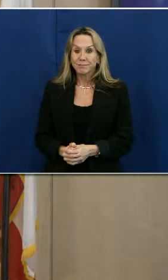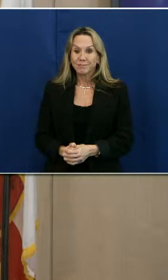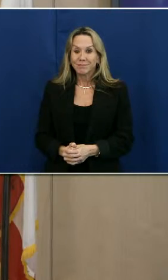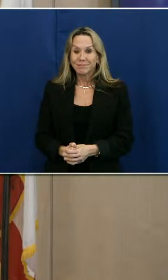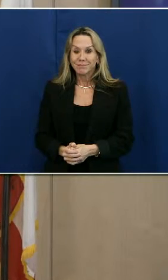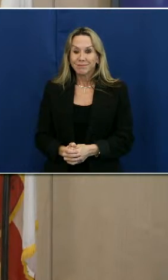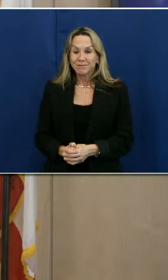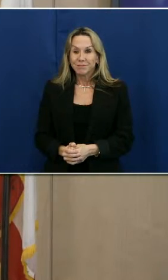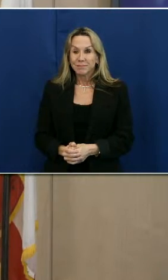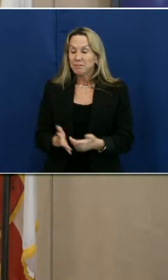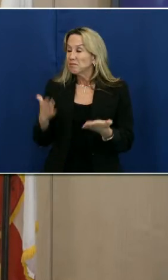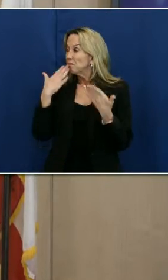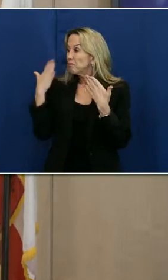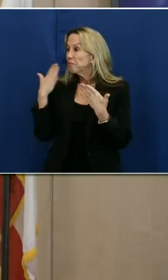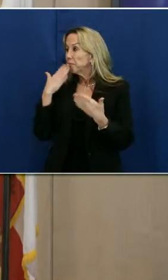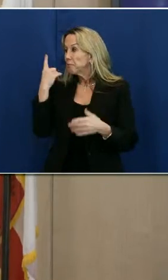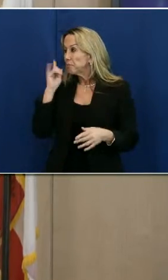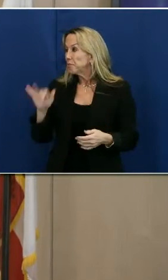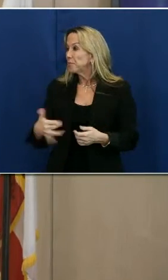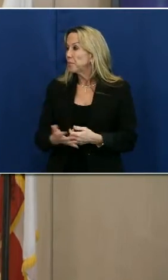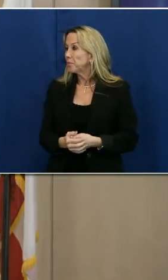Yeah, thank you.